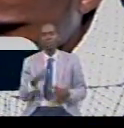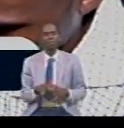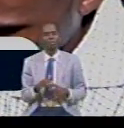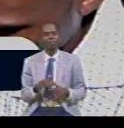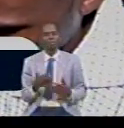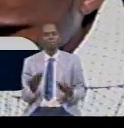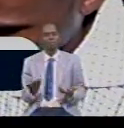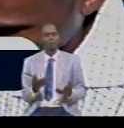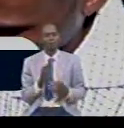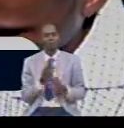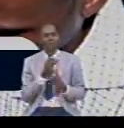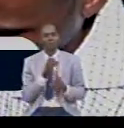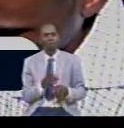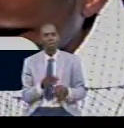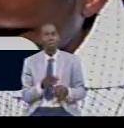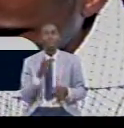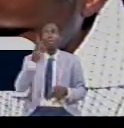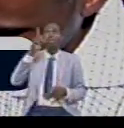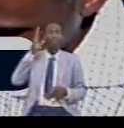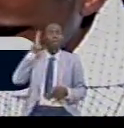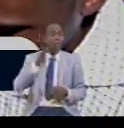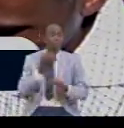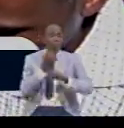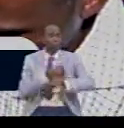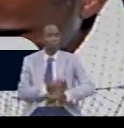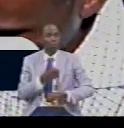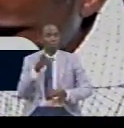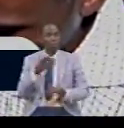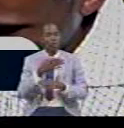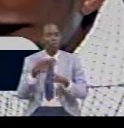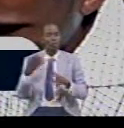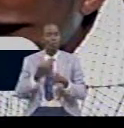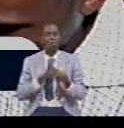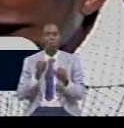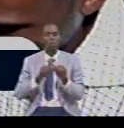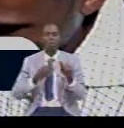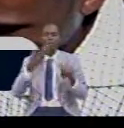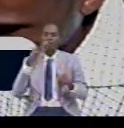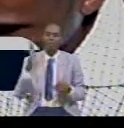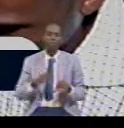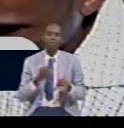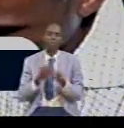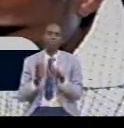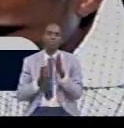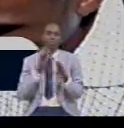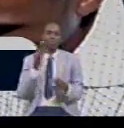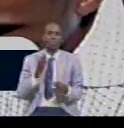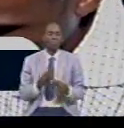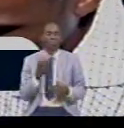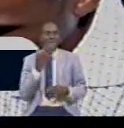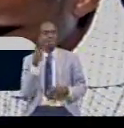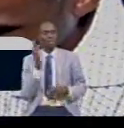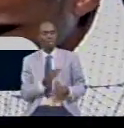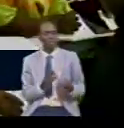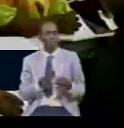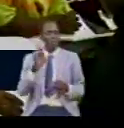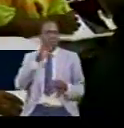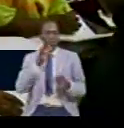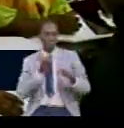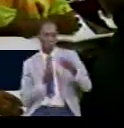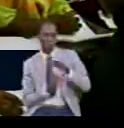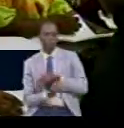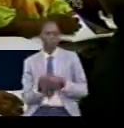I said He'll protect you from every evil. Evil spirit under your